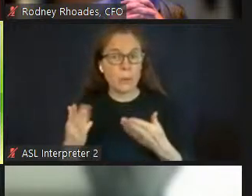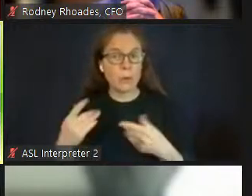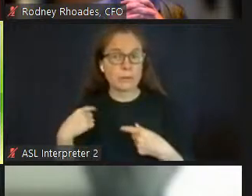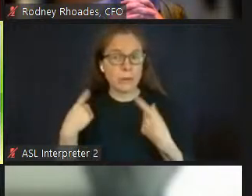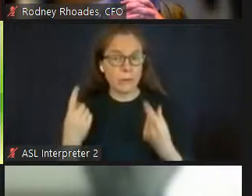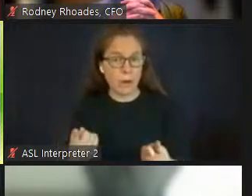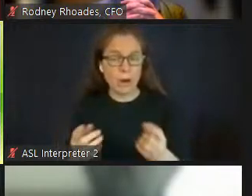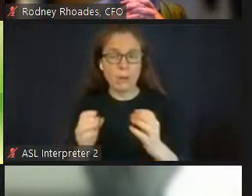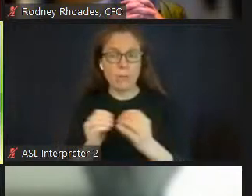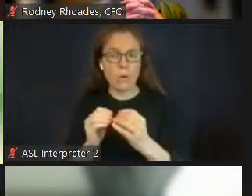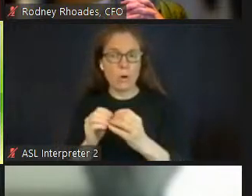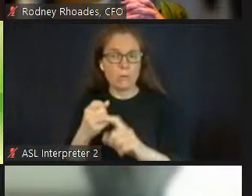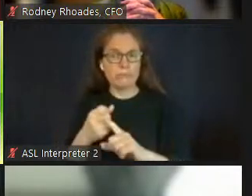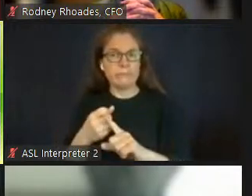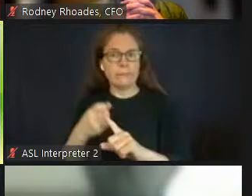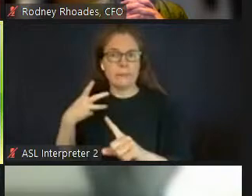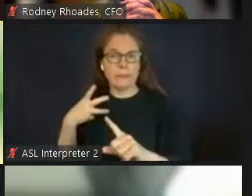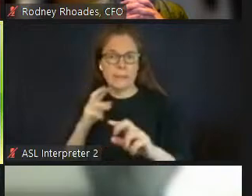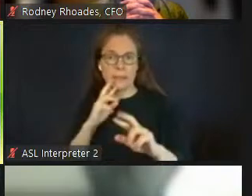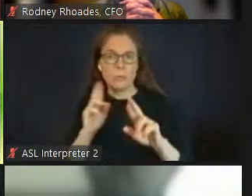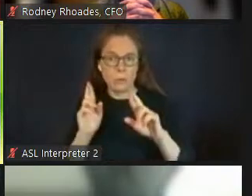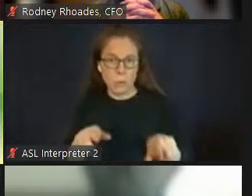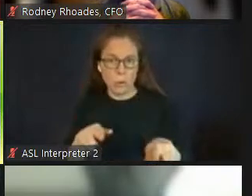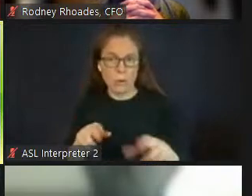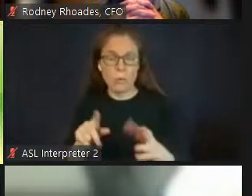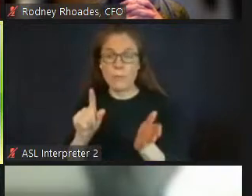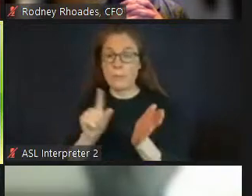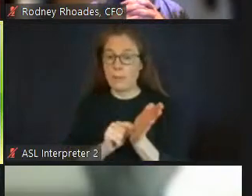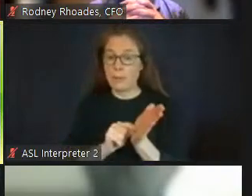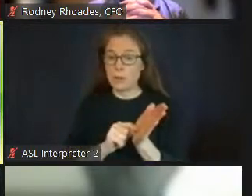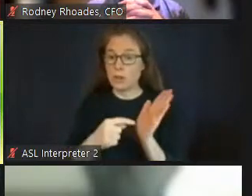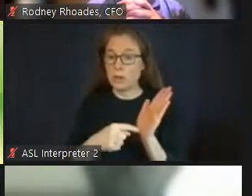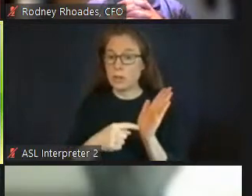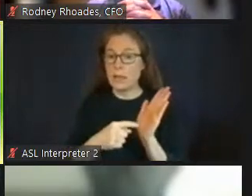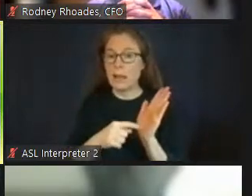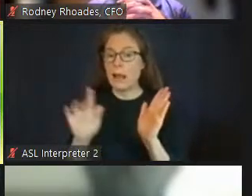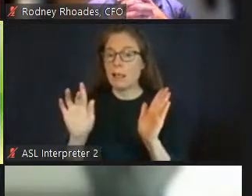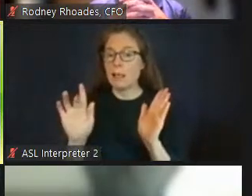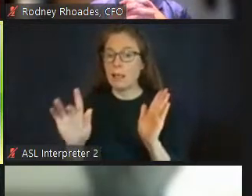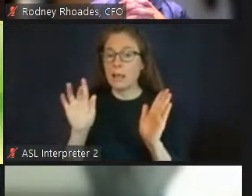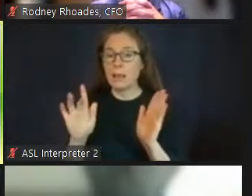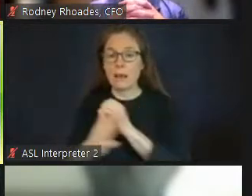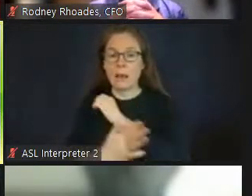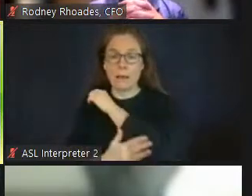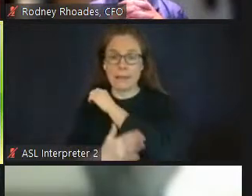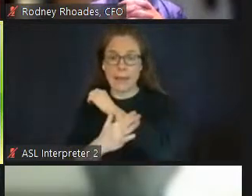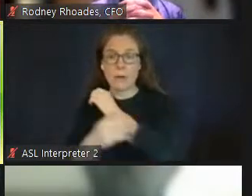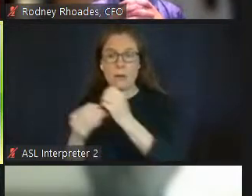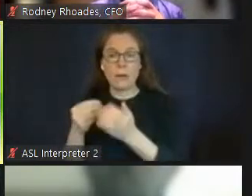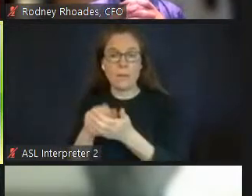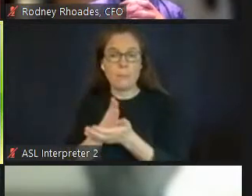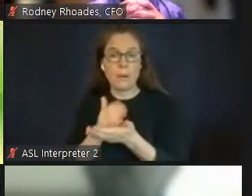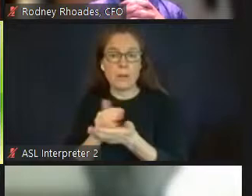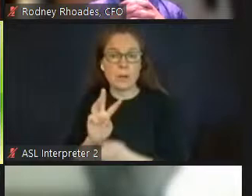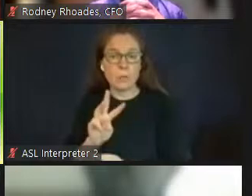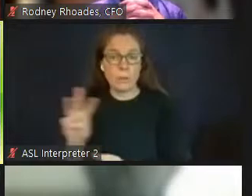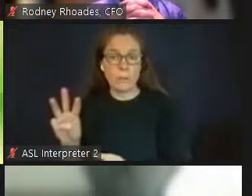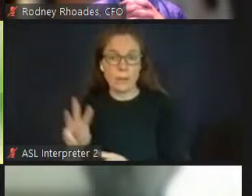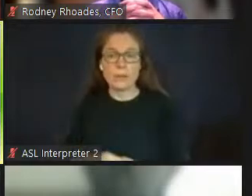detailed equity report that is published in a link on the county's budget webpage.